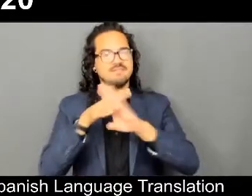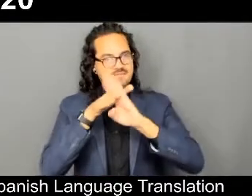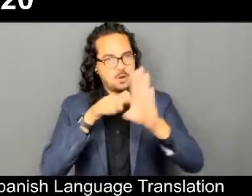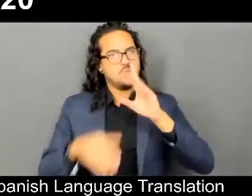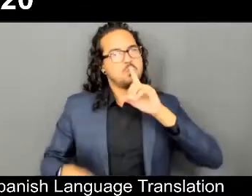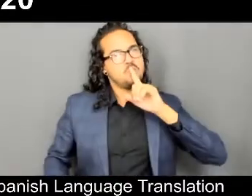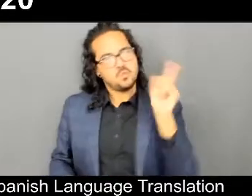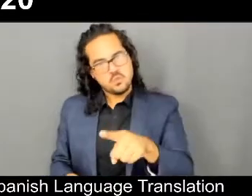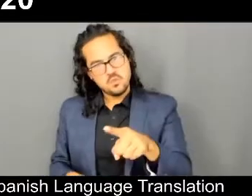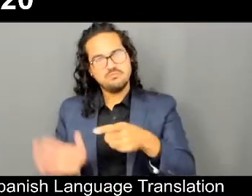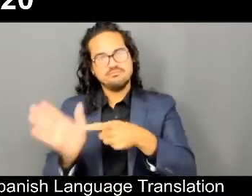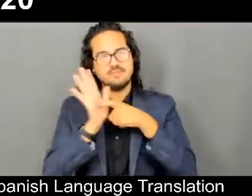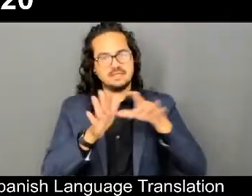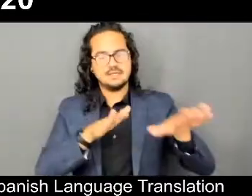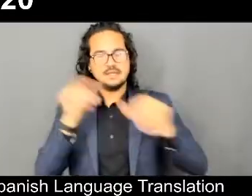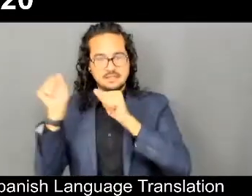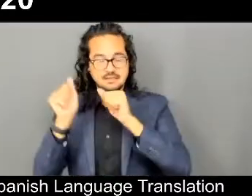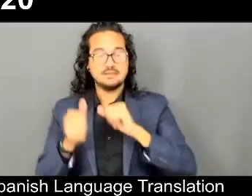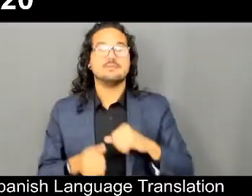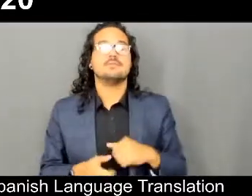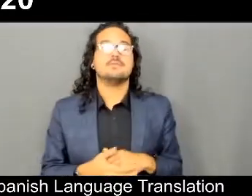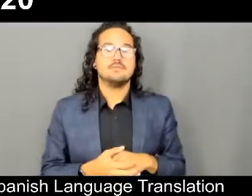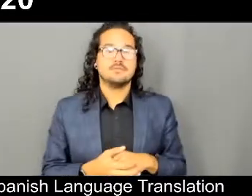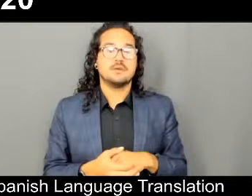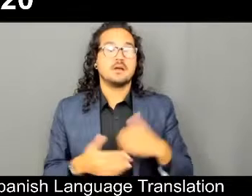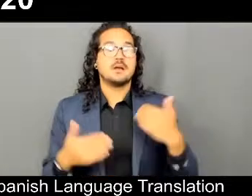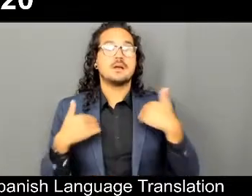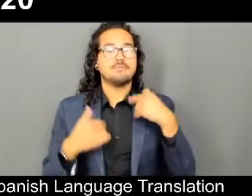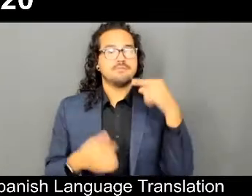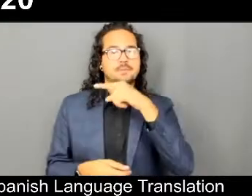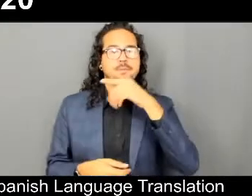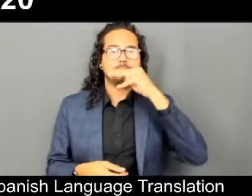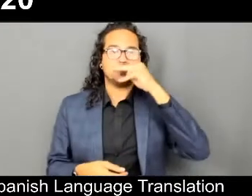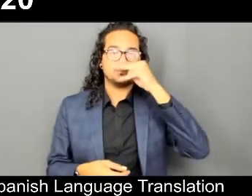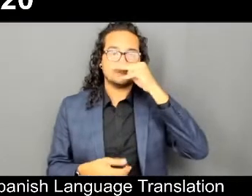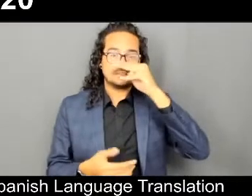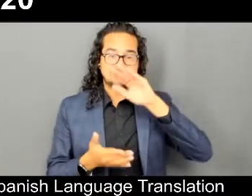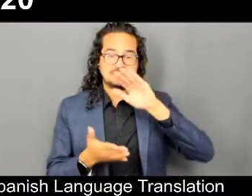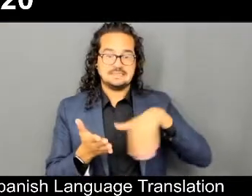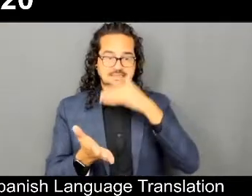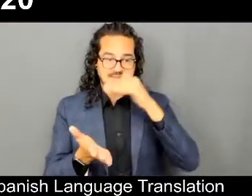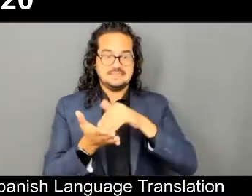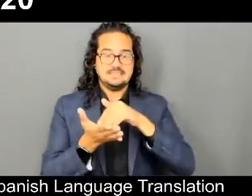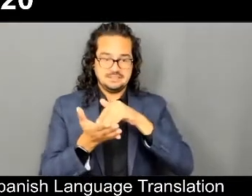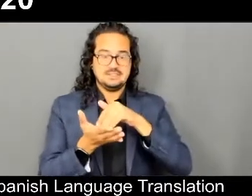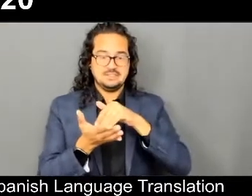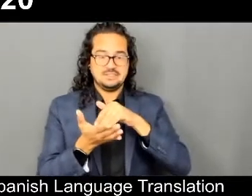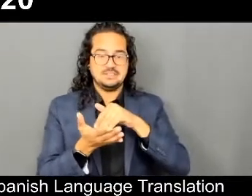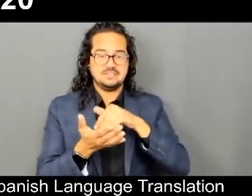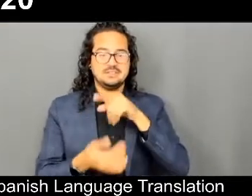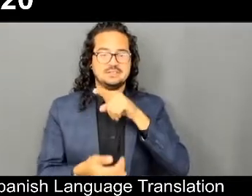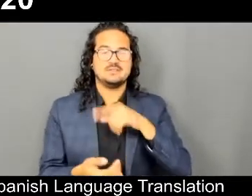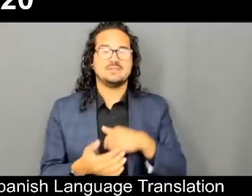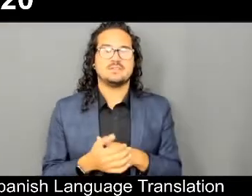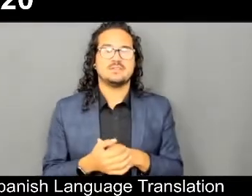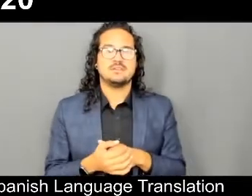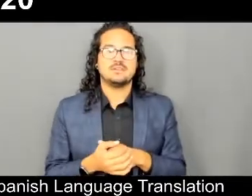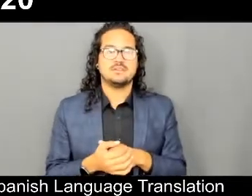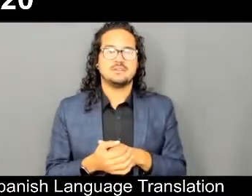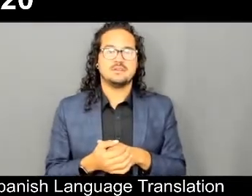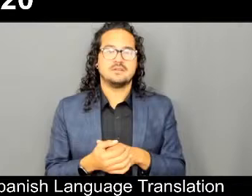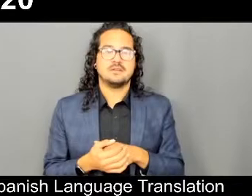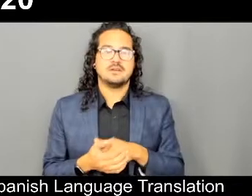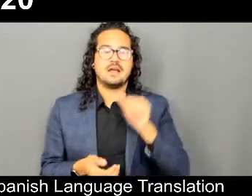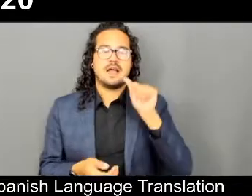like Lieutenant Collins said the last 2 days, conversations are still taking place about lifting of the warnings and possibly the orders,